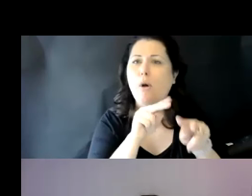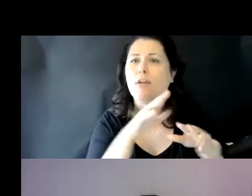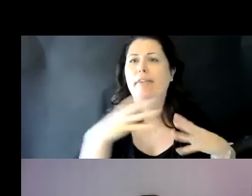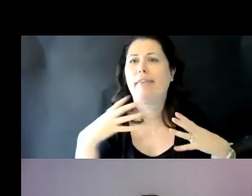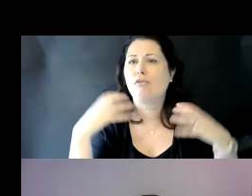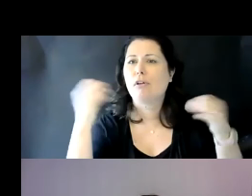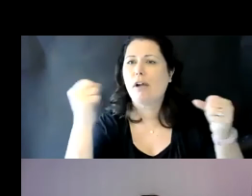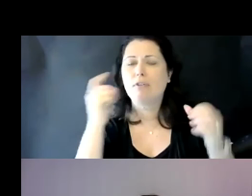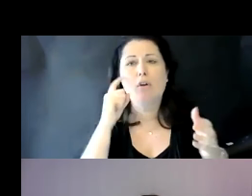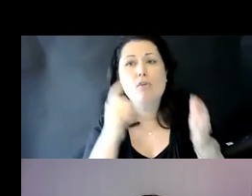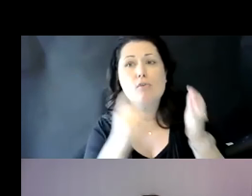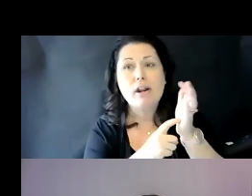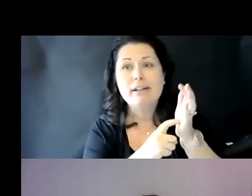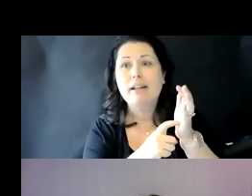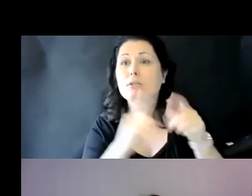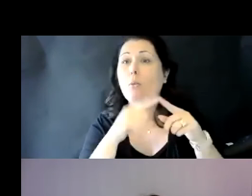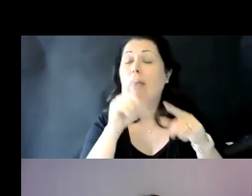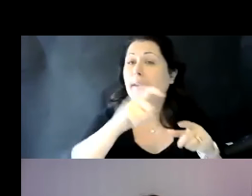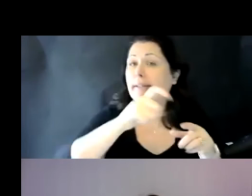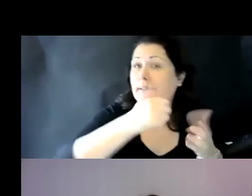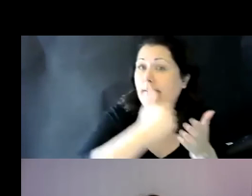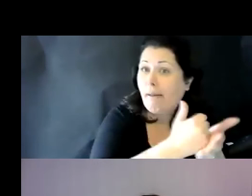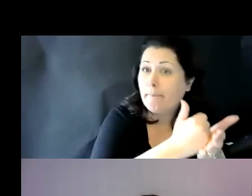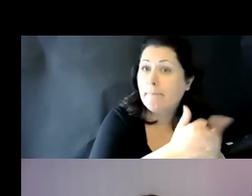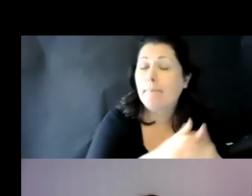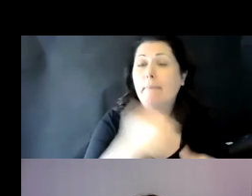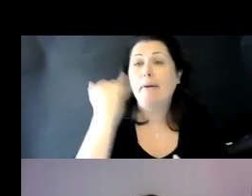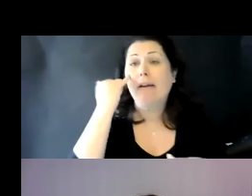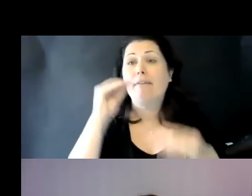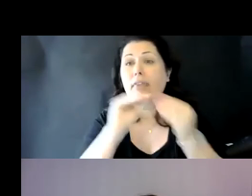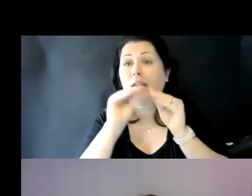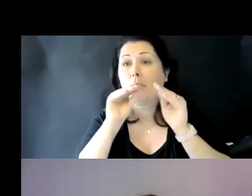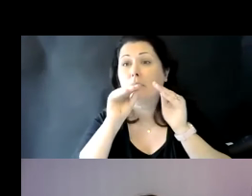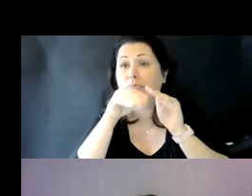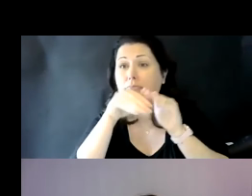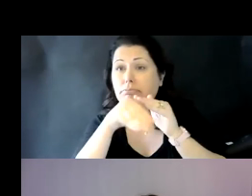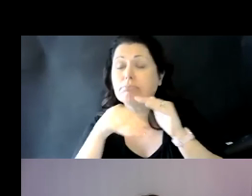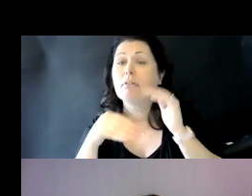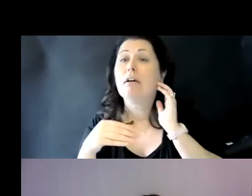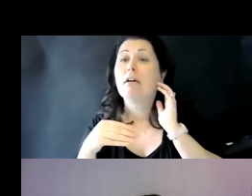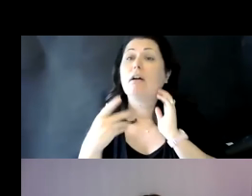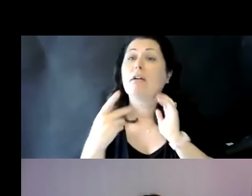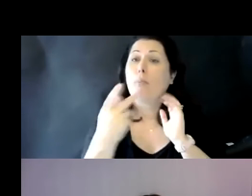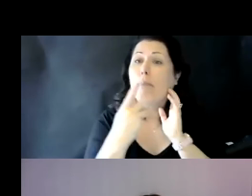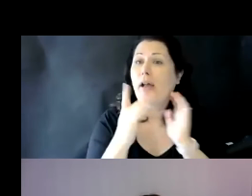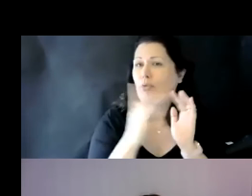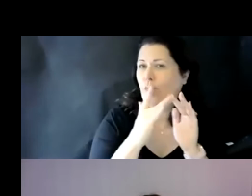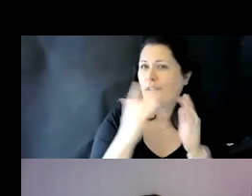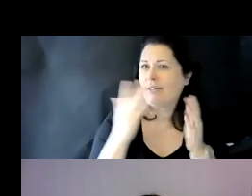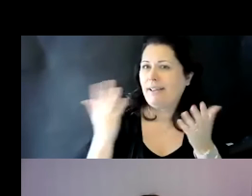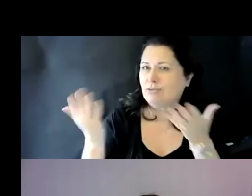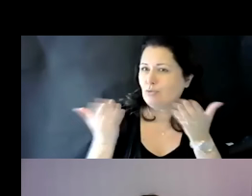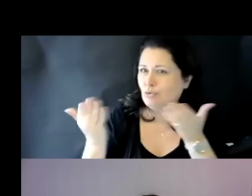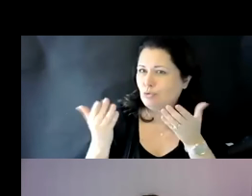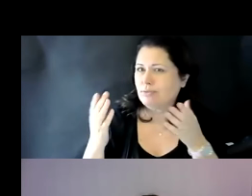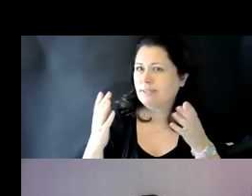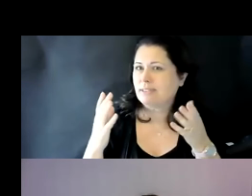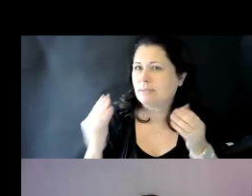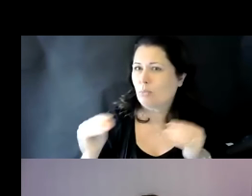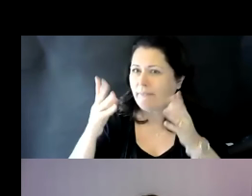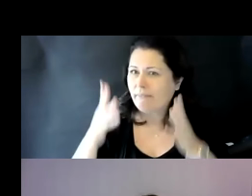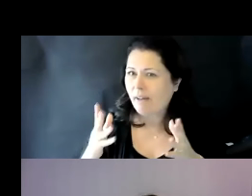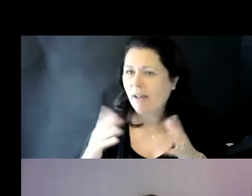when they might need help, you know, if their scores were slipping, where they needing to get back in contact with services, and to find sources